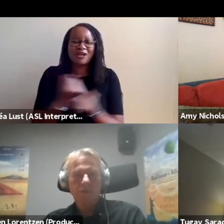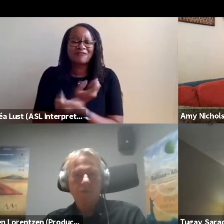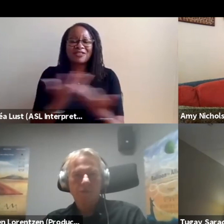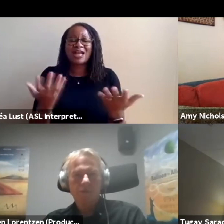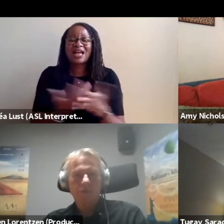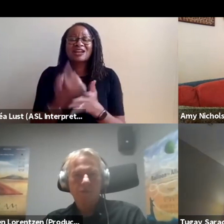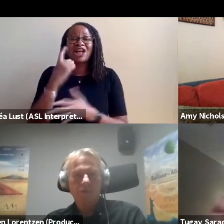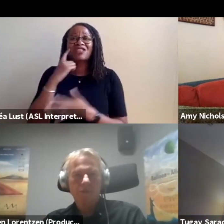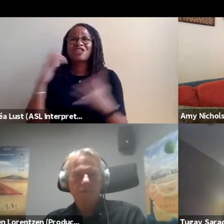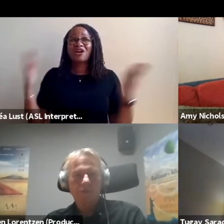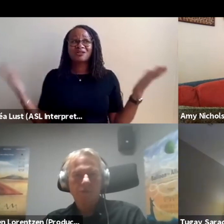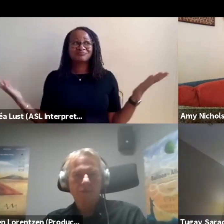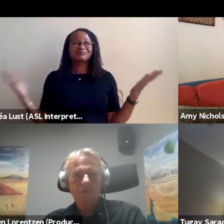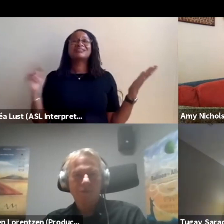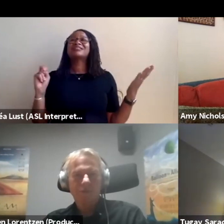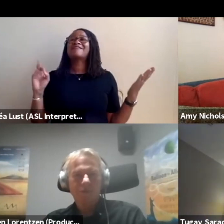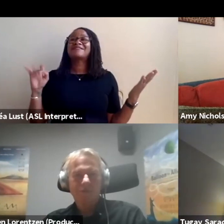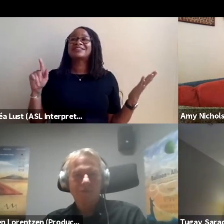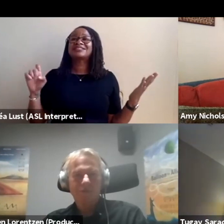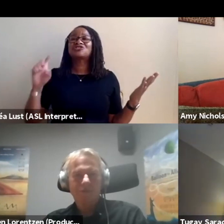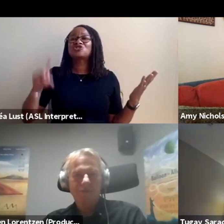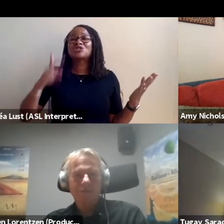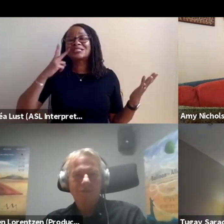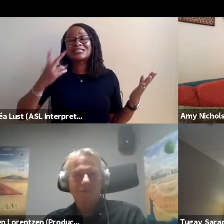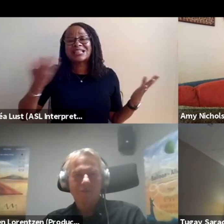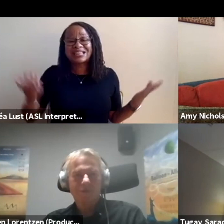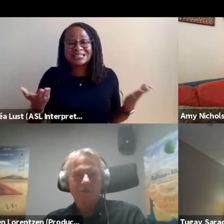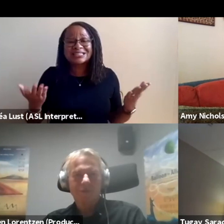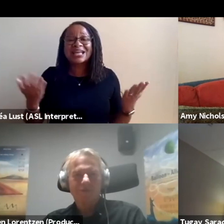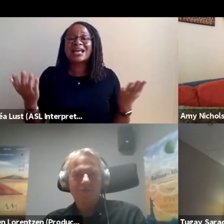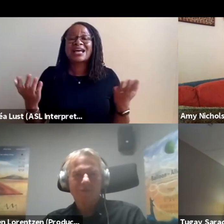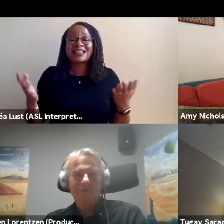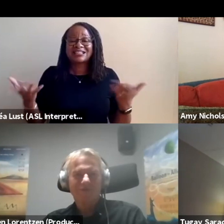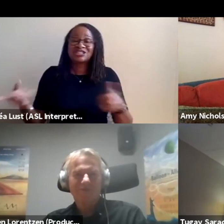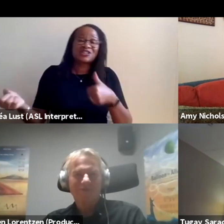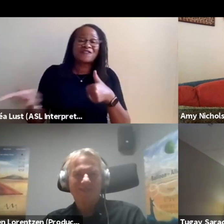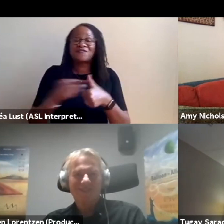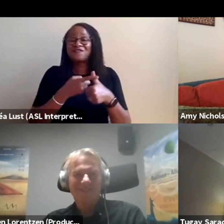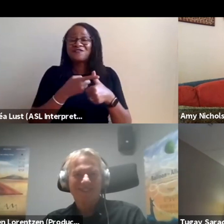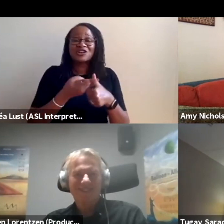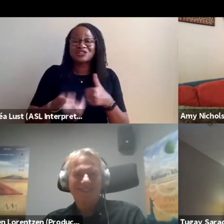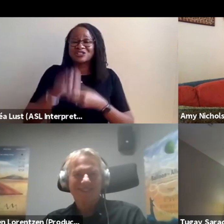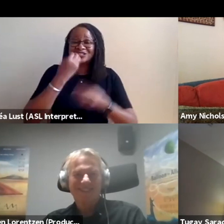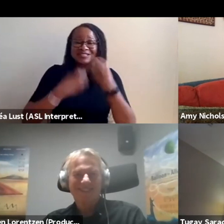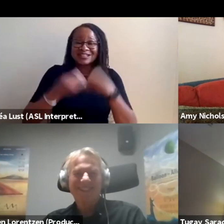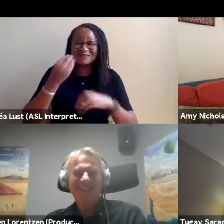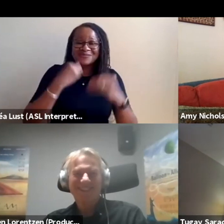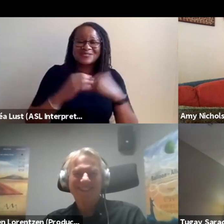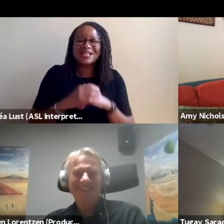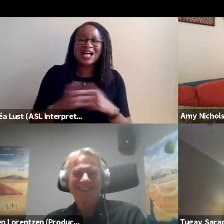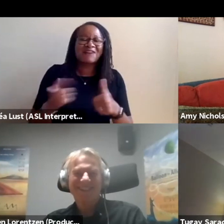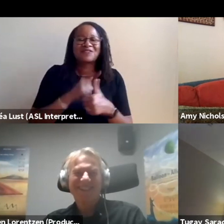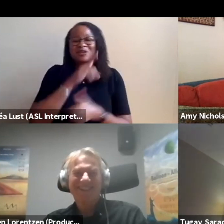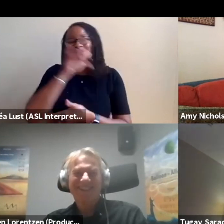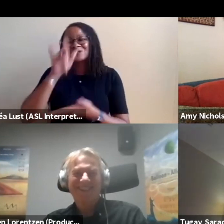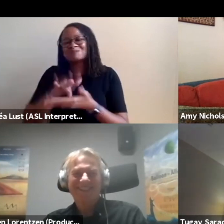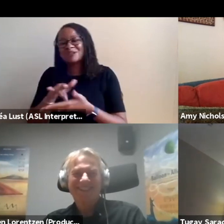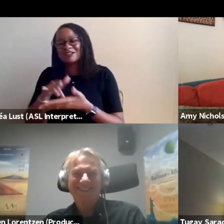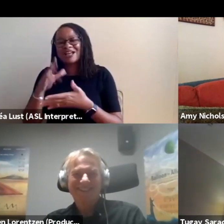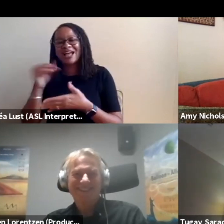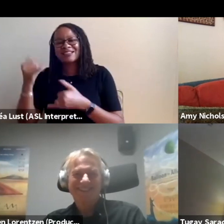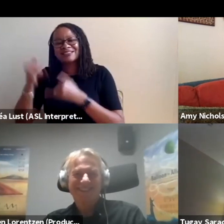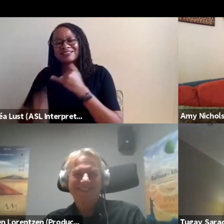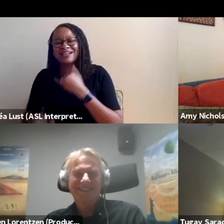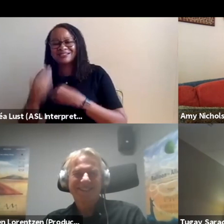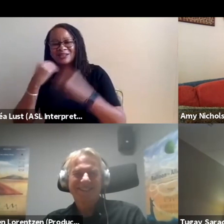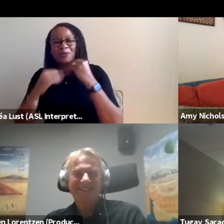you should be here to film this supper, first, middle, and last, every suppers." And